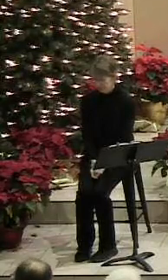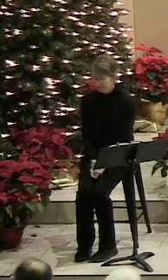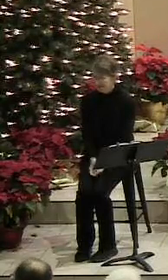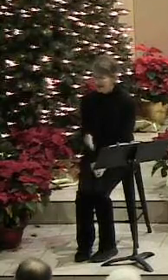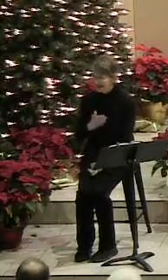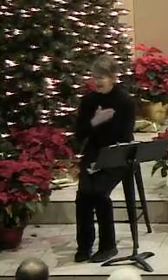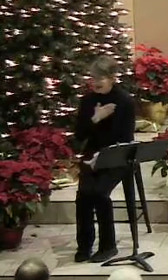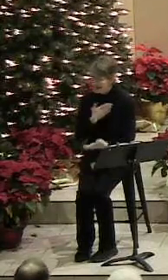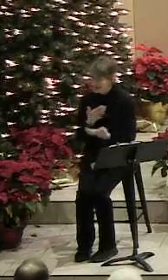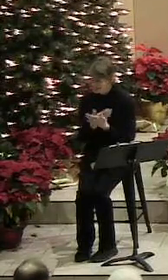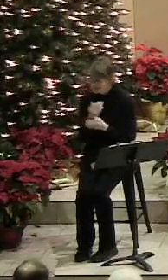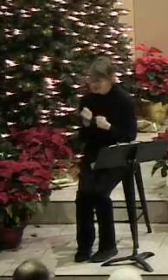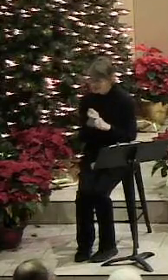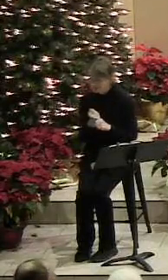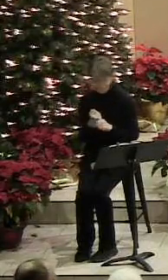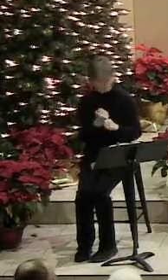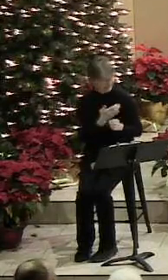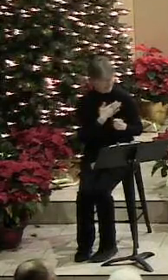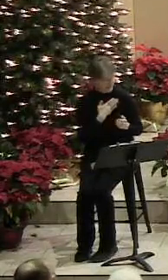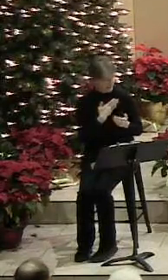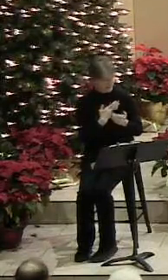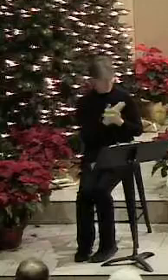Happy New Year.